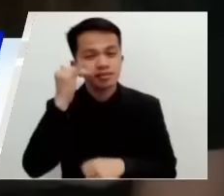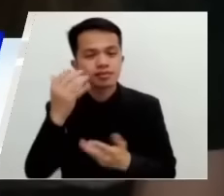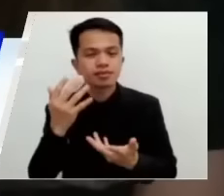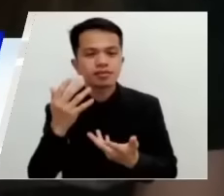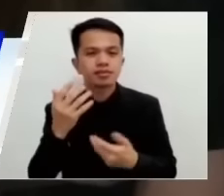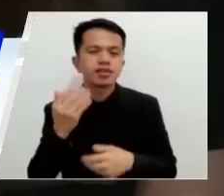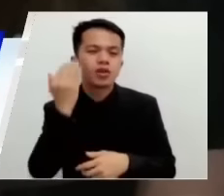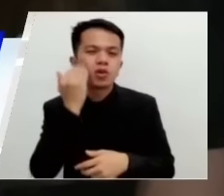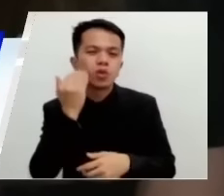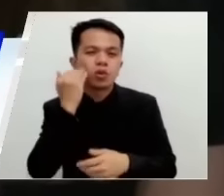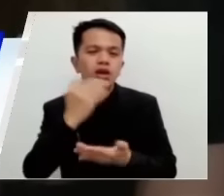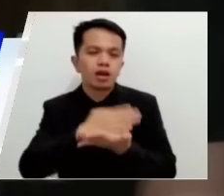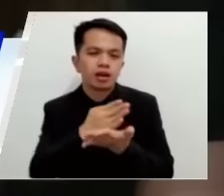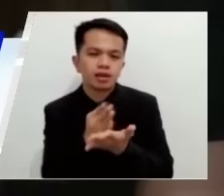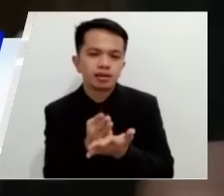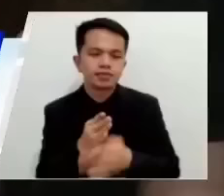no?